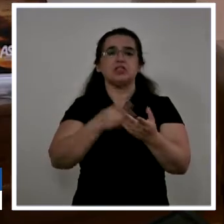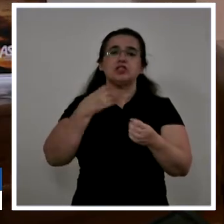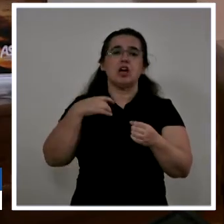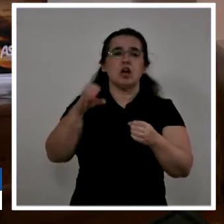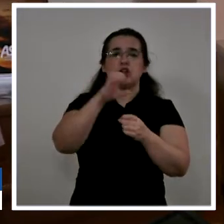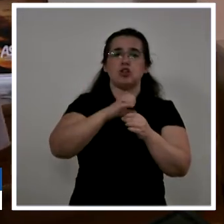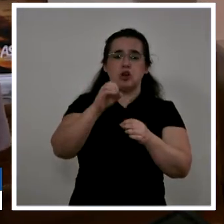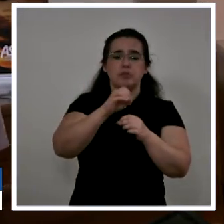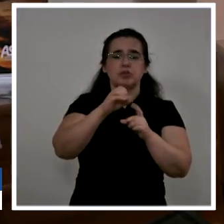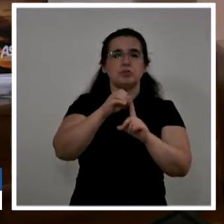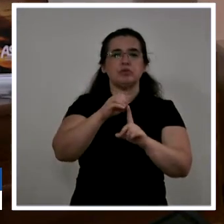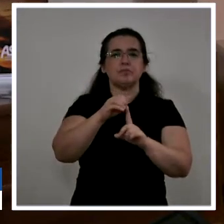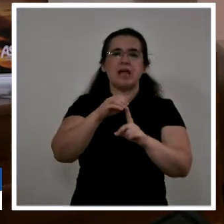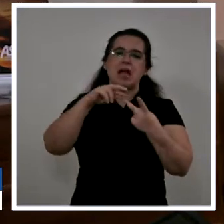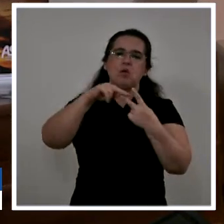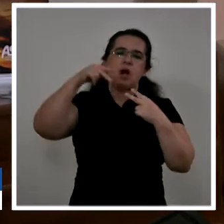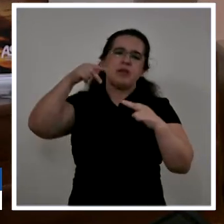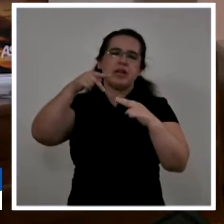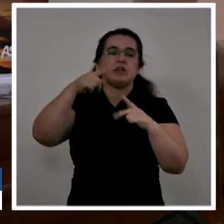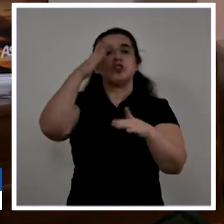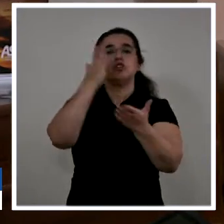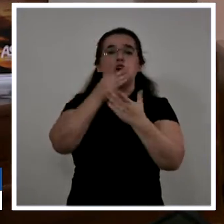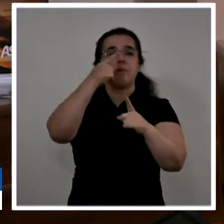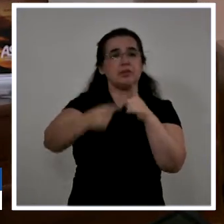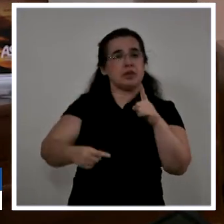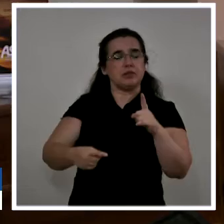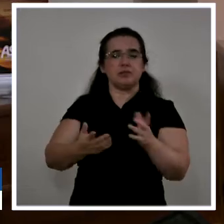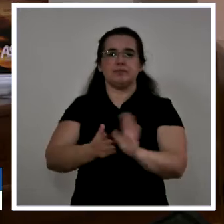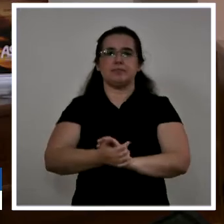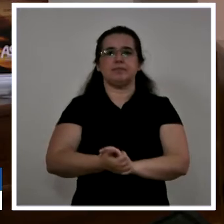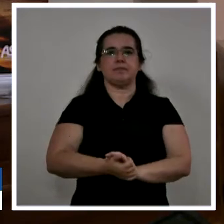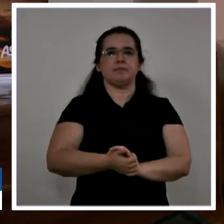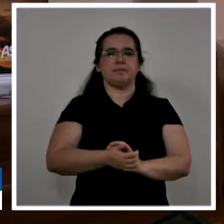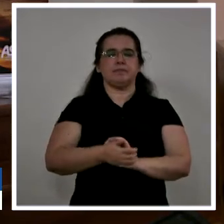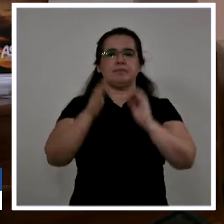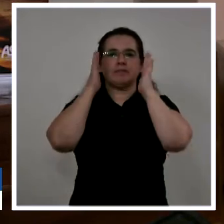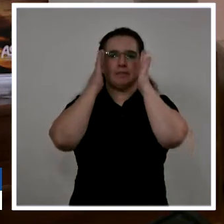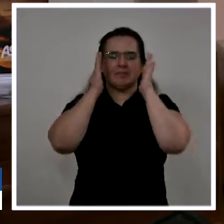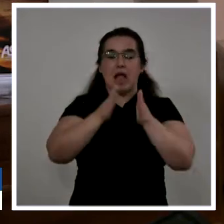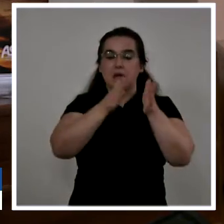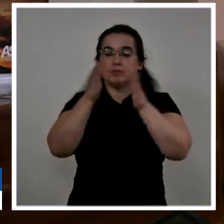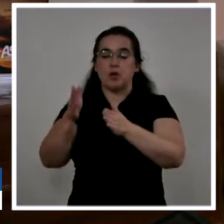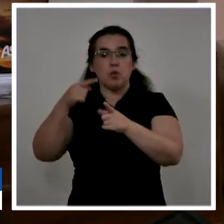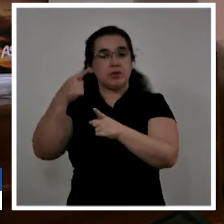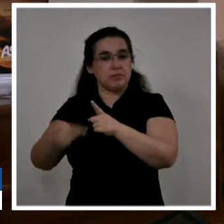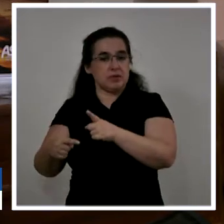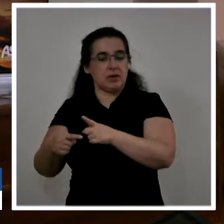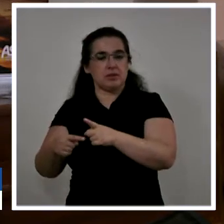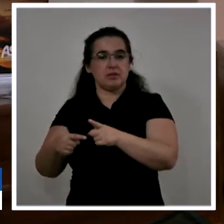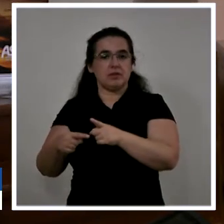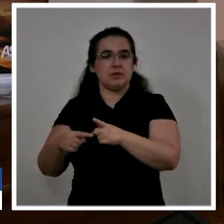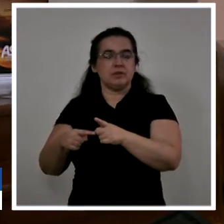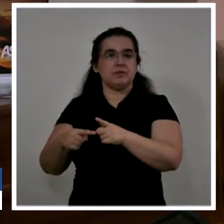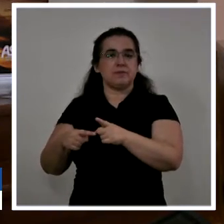compostos apenas por ADN na sua metade. Apenas metade deles são ADN. The other half is things that control the DNA. A